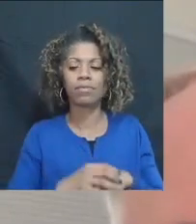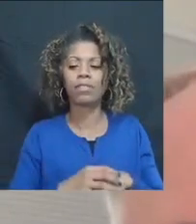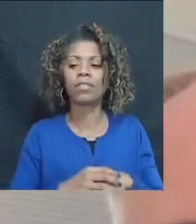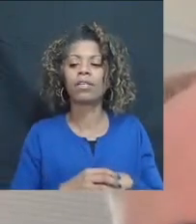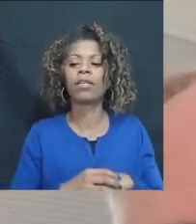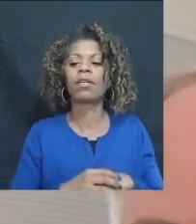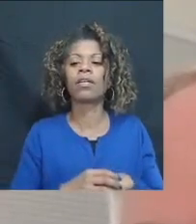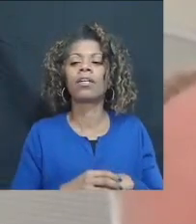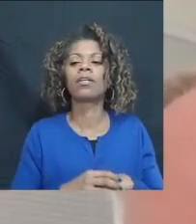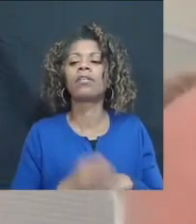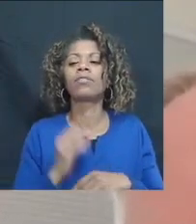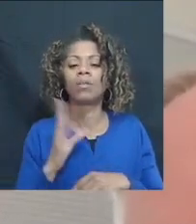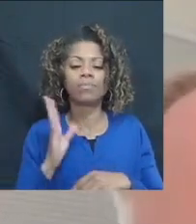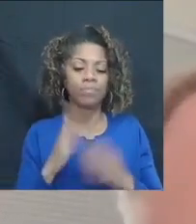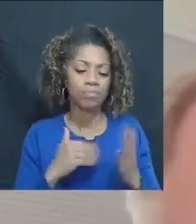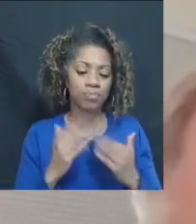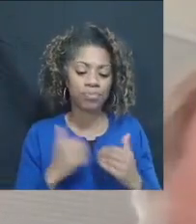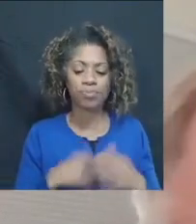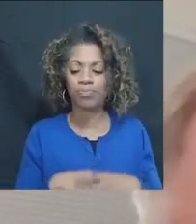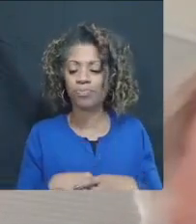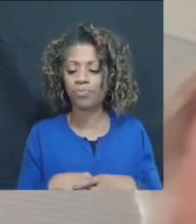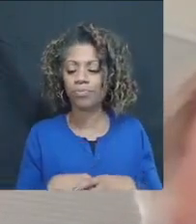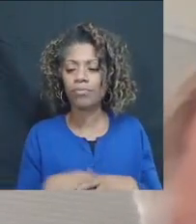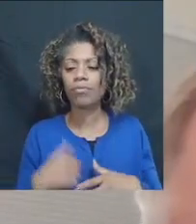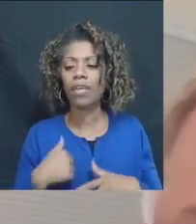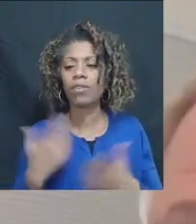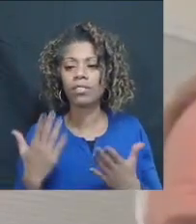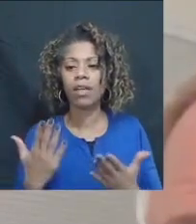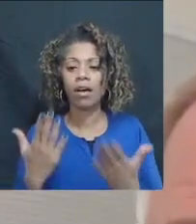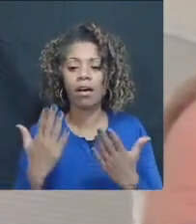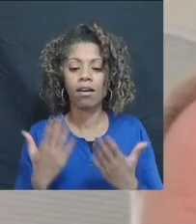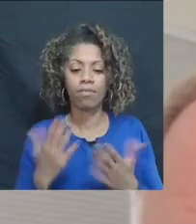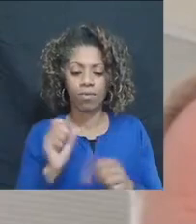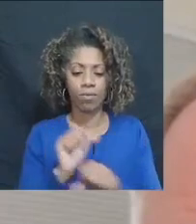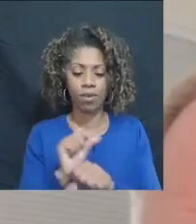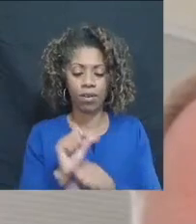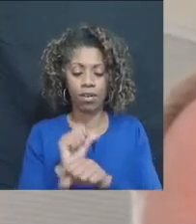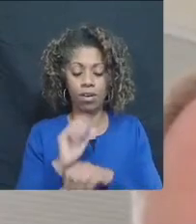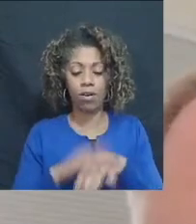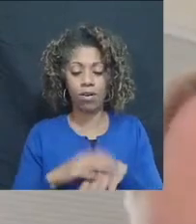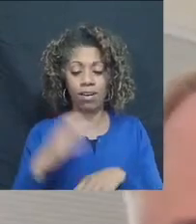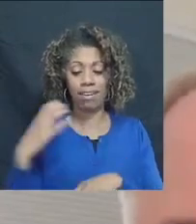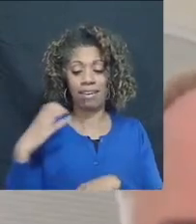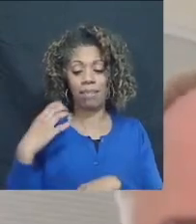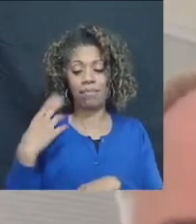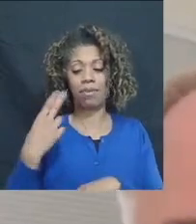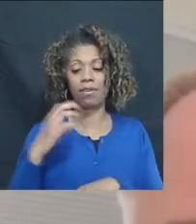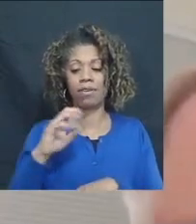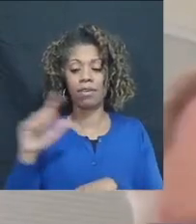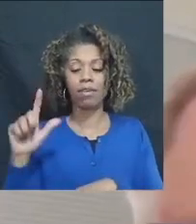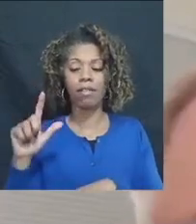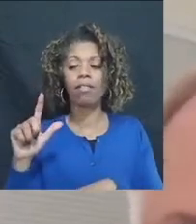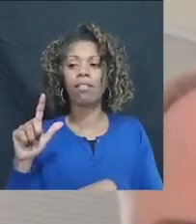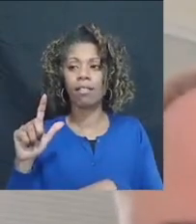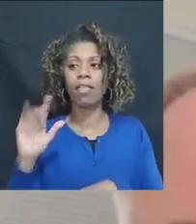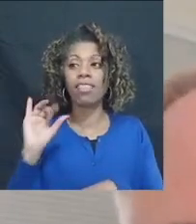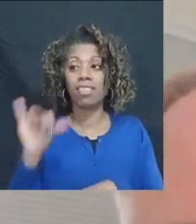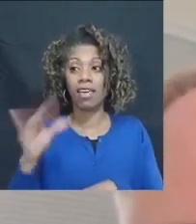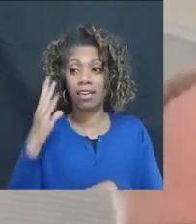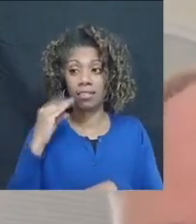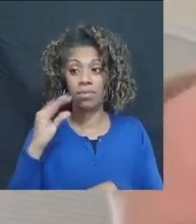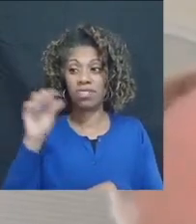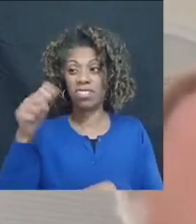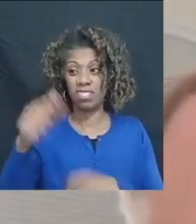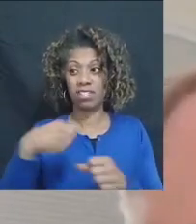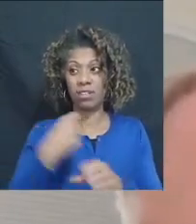and ended up being offered a job on Capitol Hill. So I went to do that, and then had a great 10-year stint on Capitol